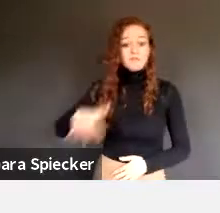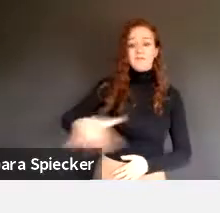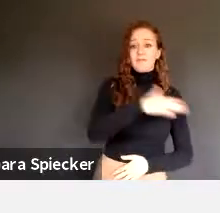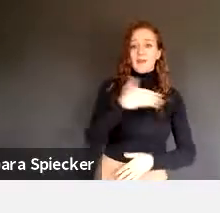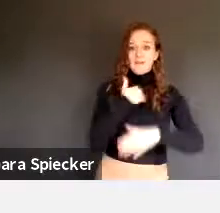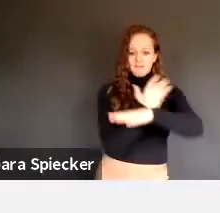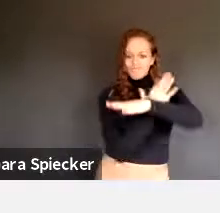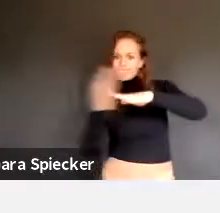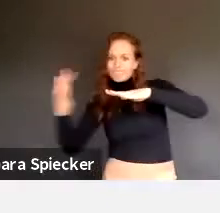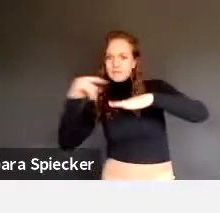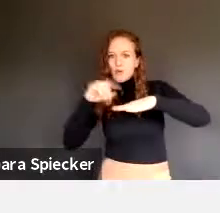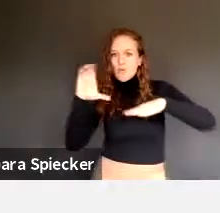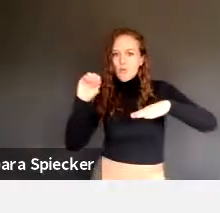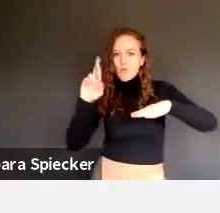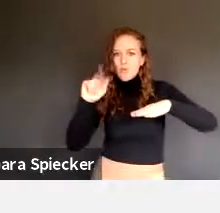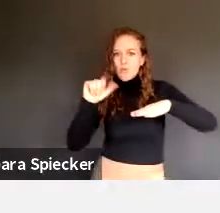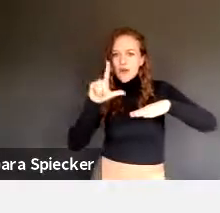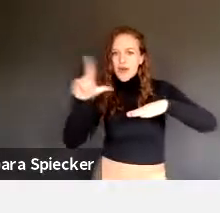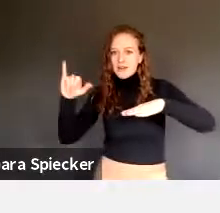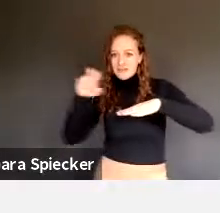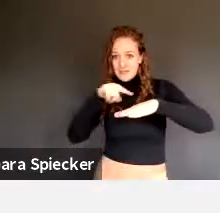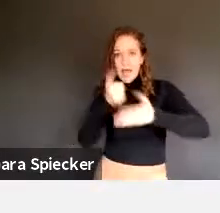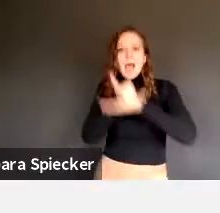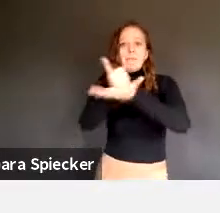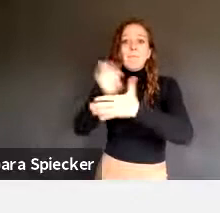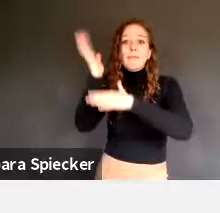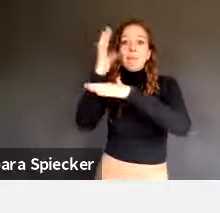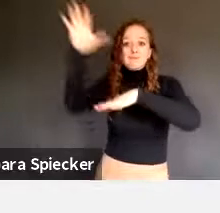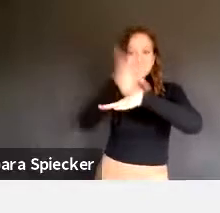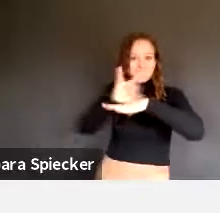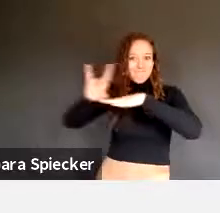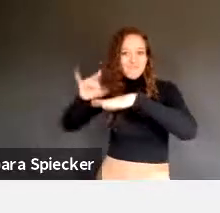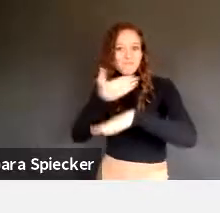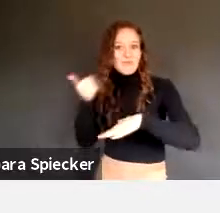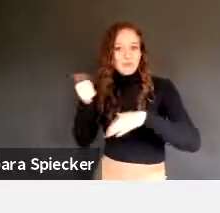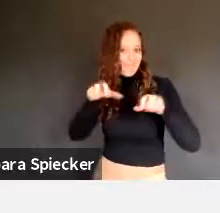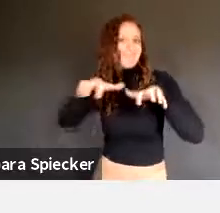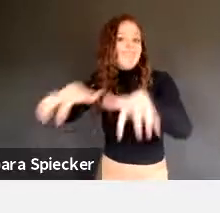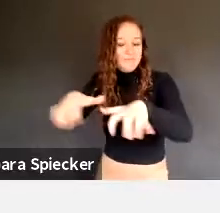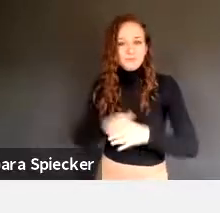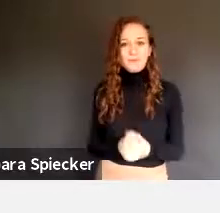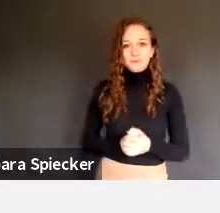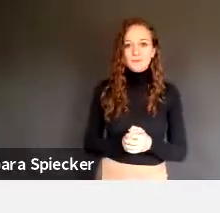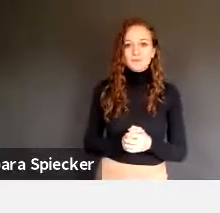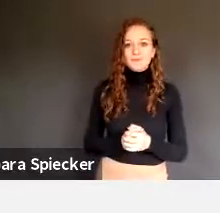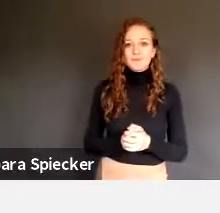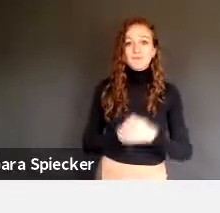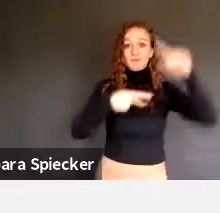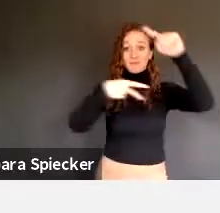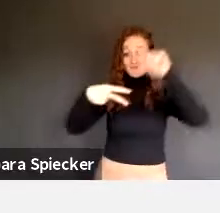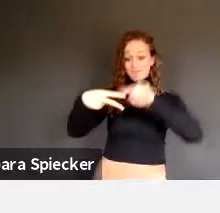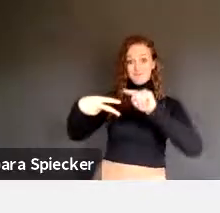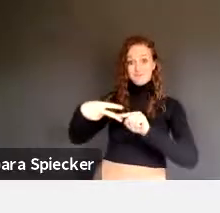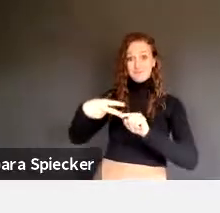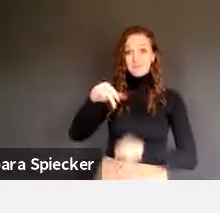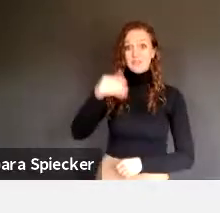density primarily driven by one site. So one site within that region has a high number of recruits due to high coralline